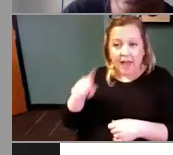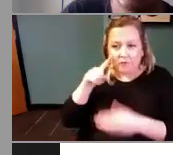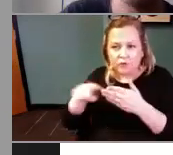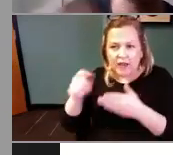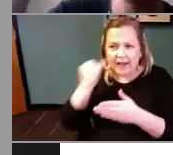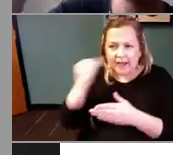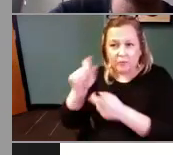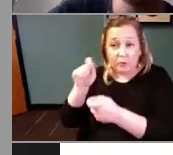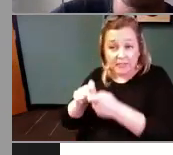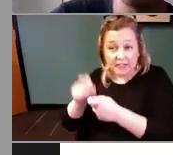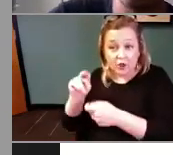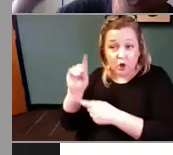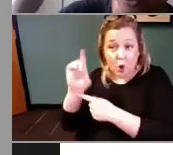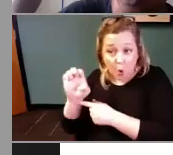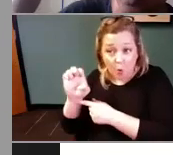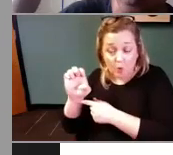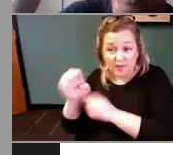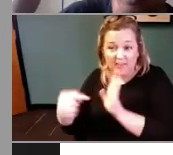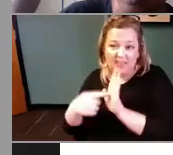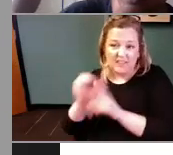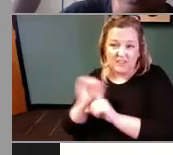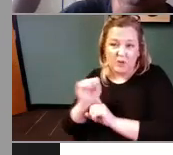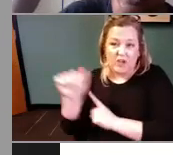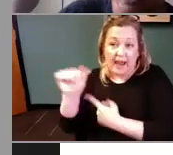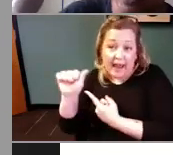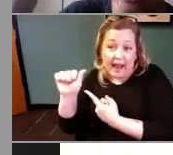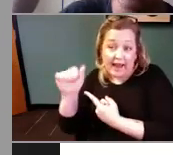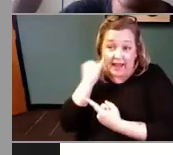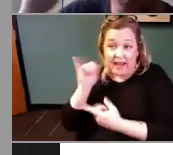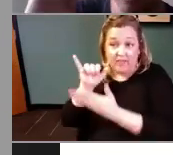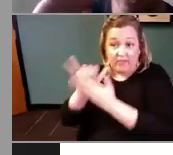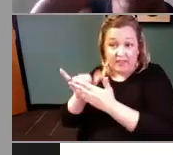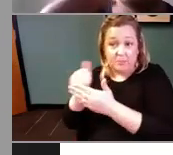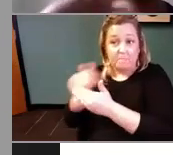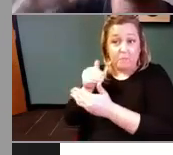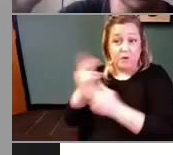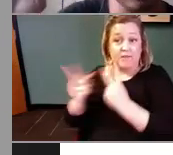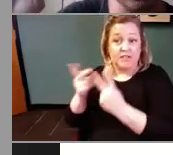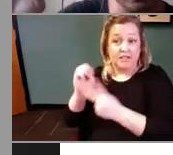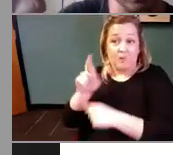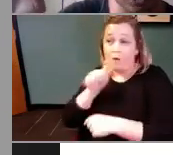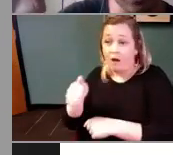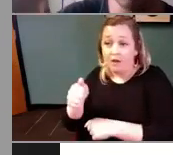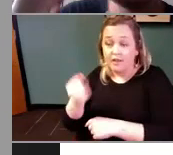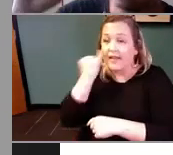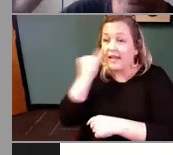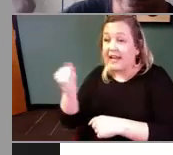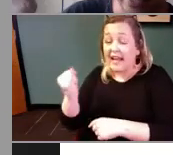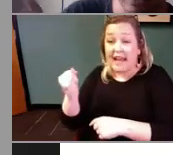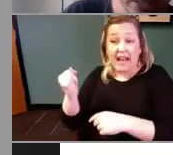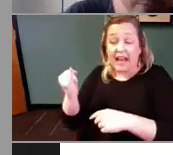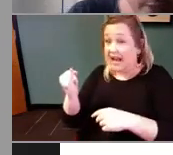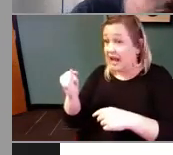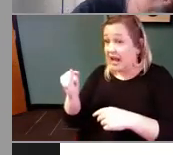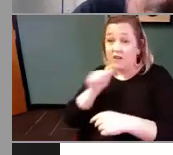case A, has been pre-visited or not. If it is not visited at all, then it's